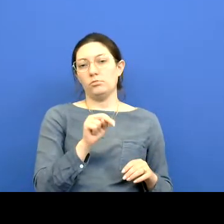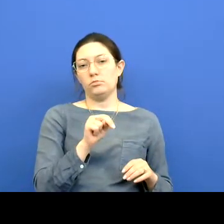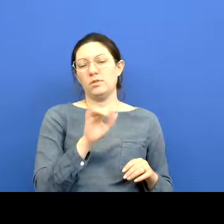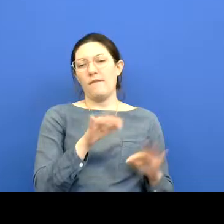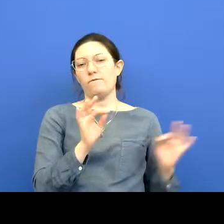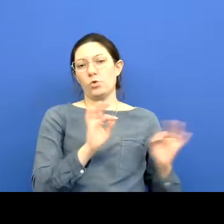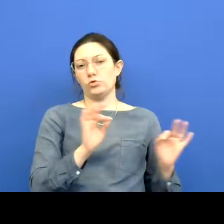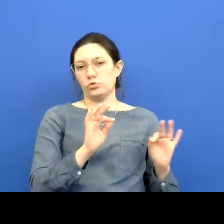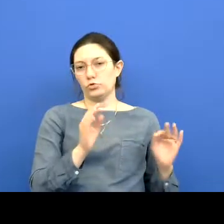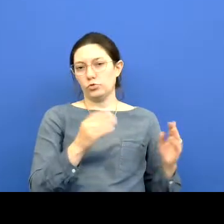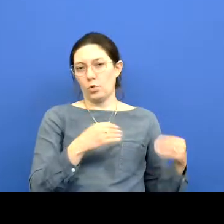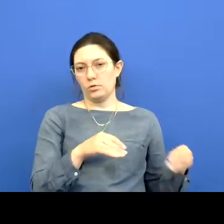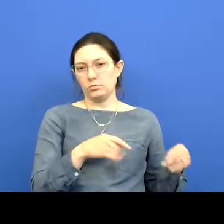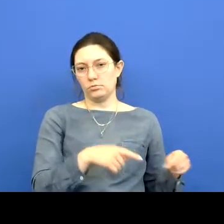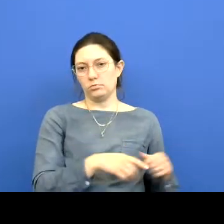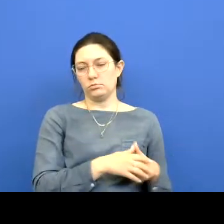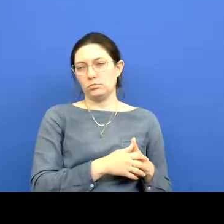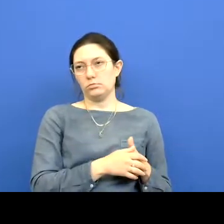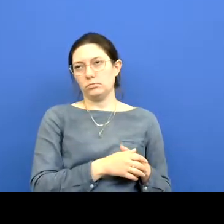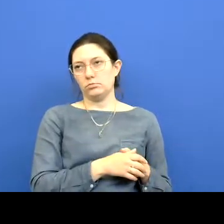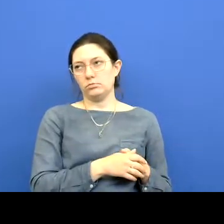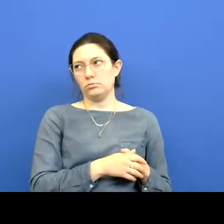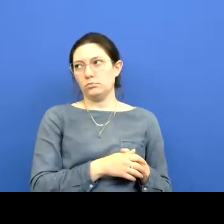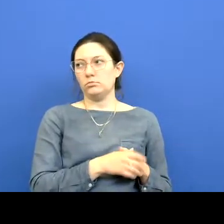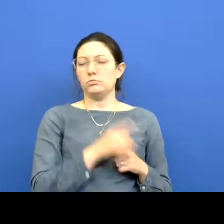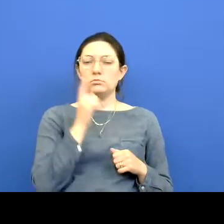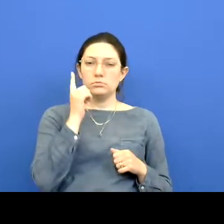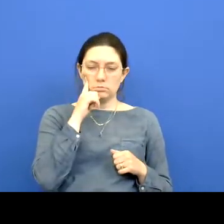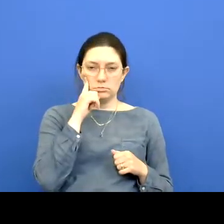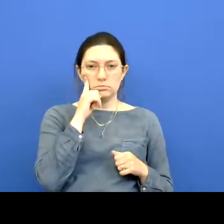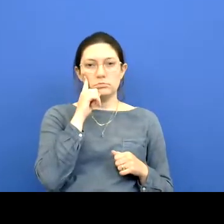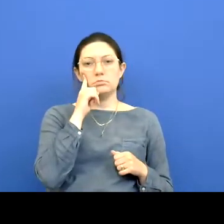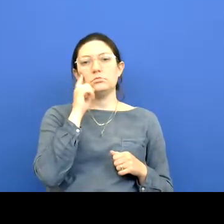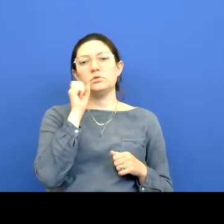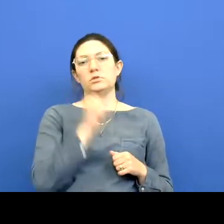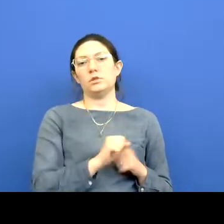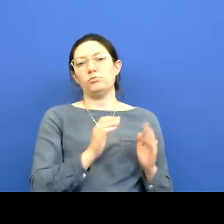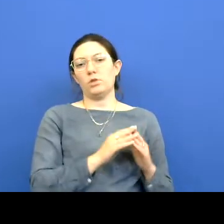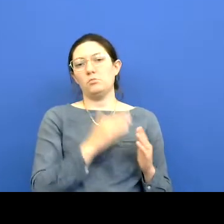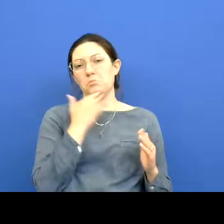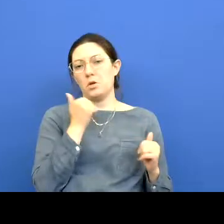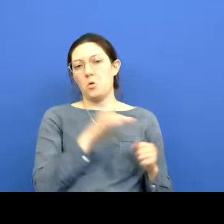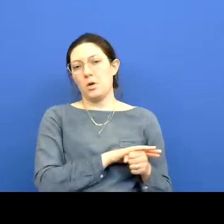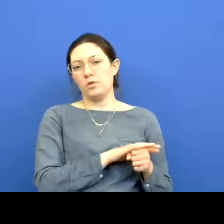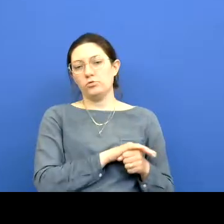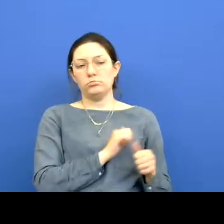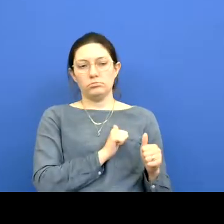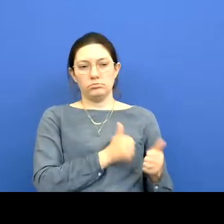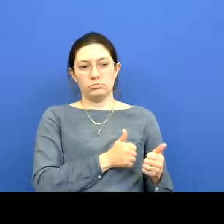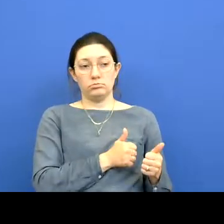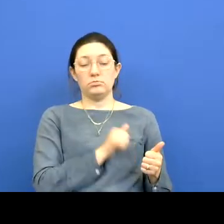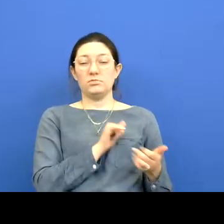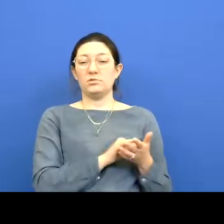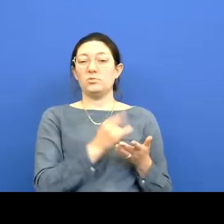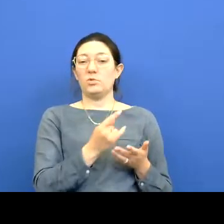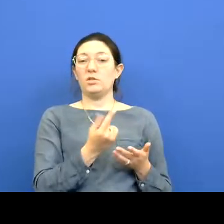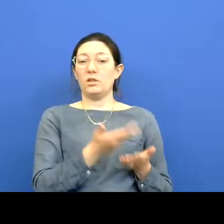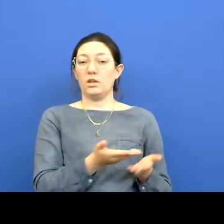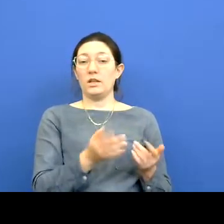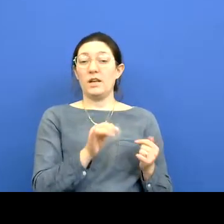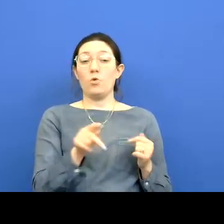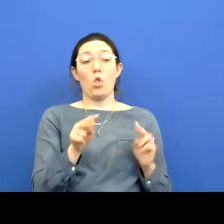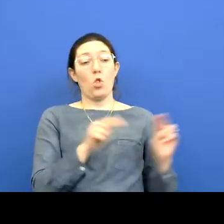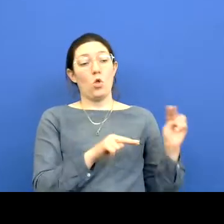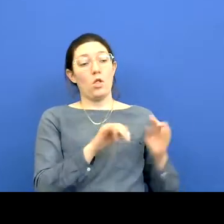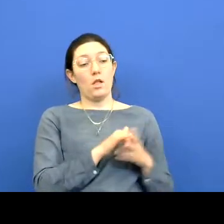Okay. They thought Southtown was a better location. And that's one of the things, when you look at that location, it is not